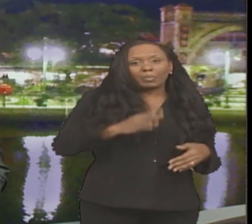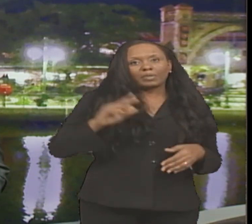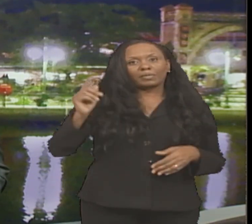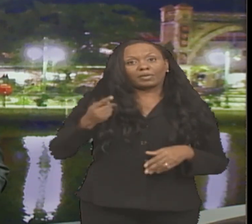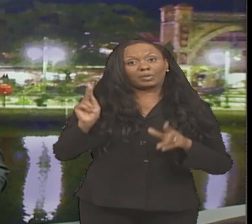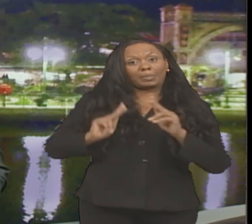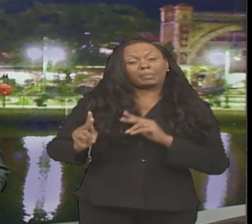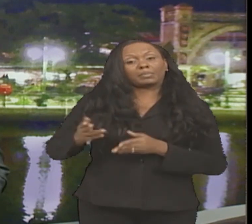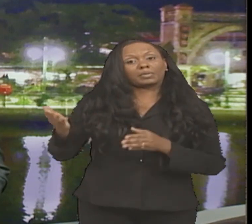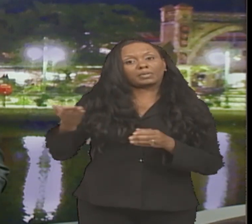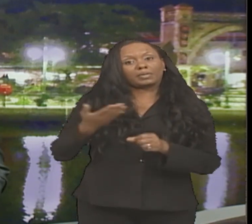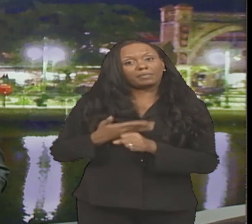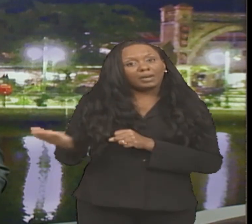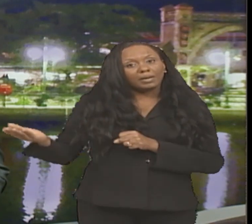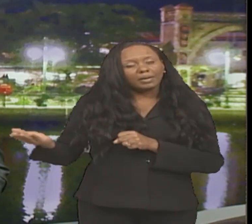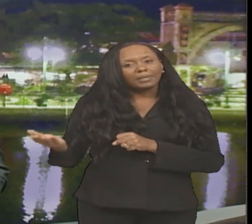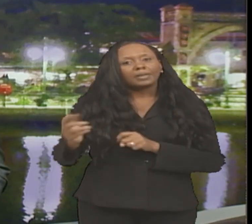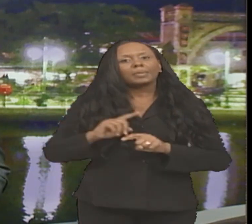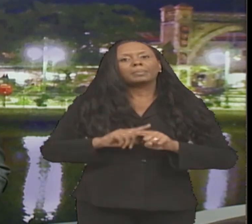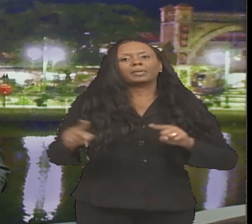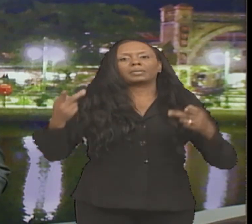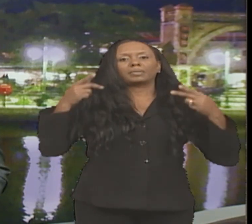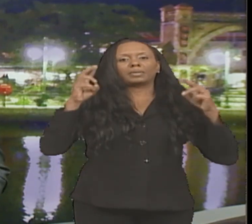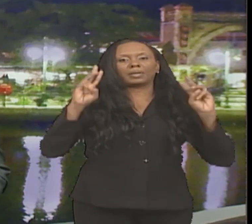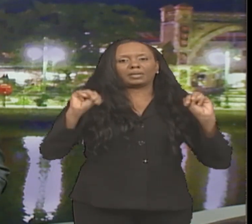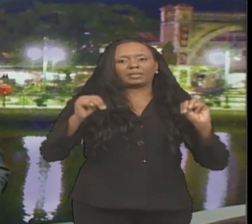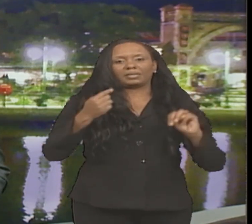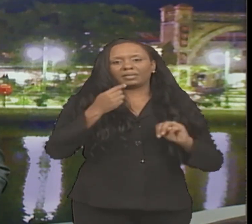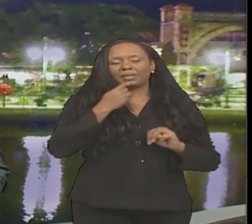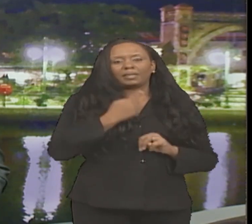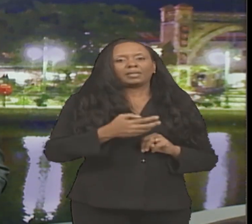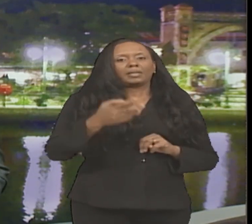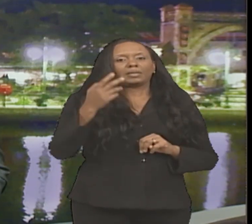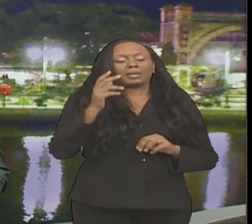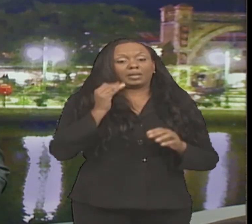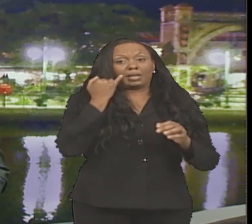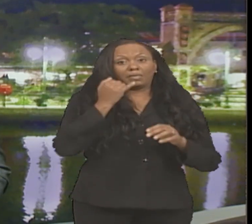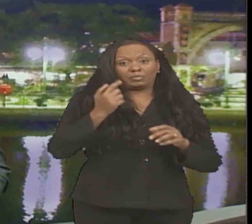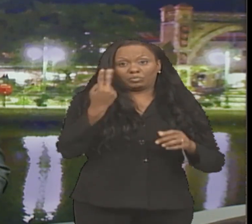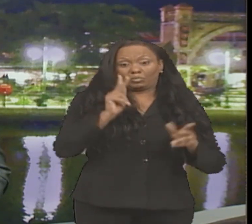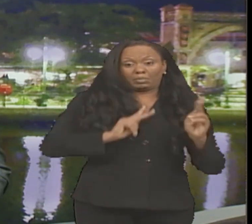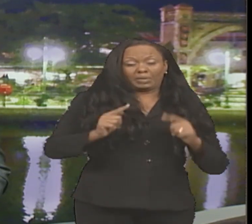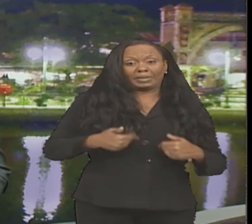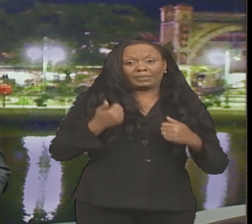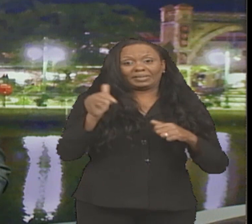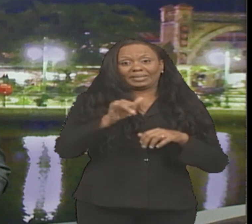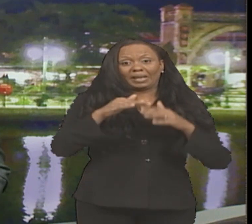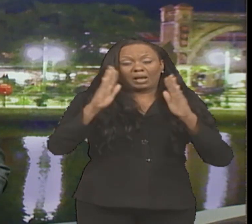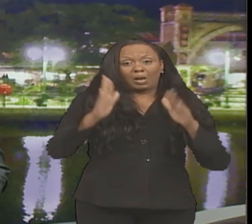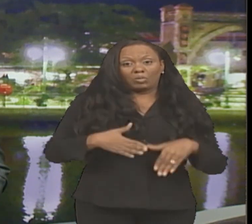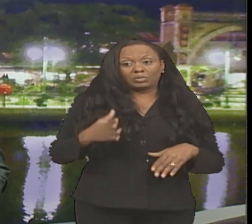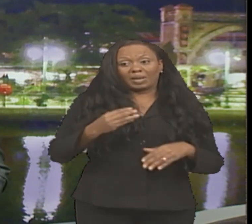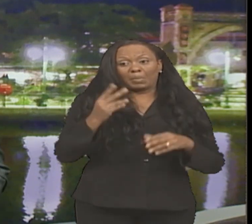provisions have been made by Prime Minister Mia Motley to ensure two breadwinners are not sent home.